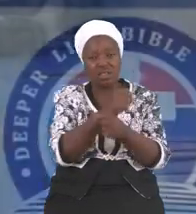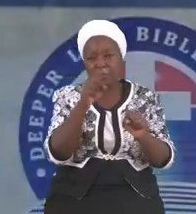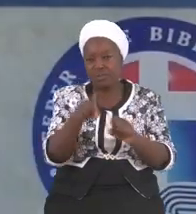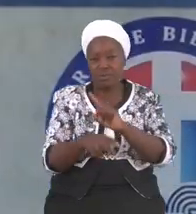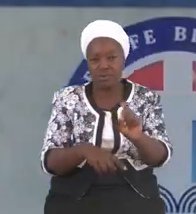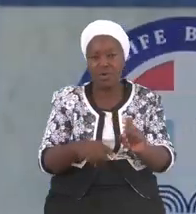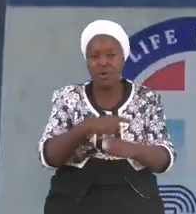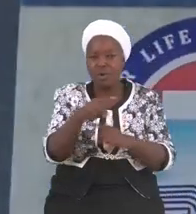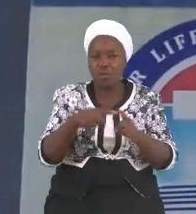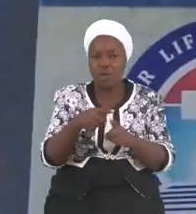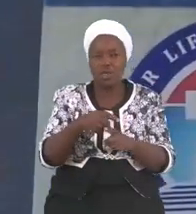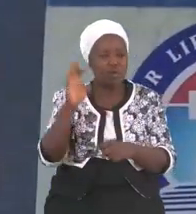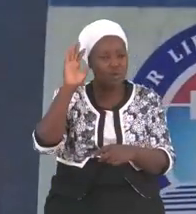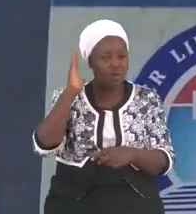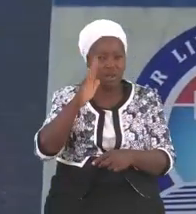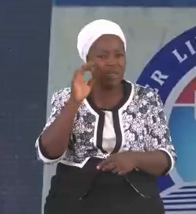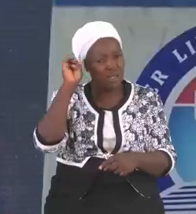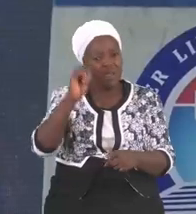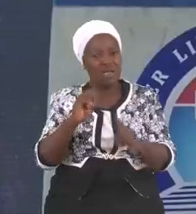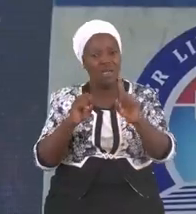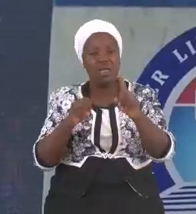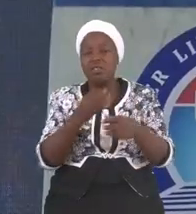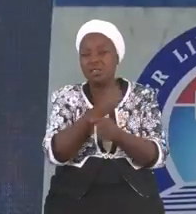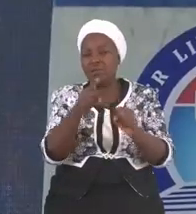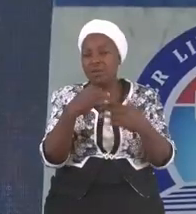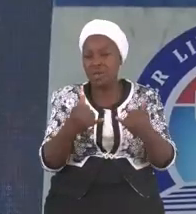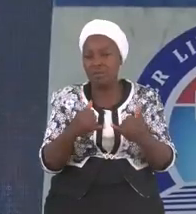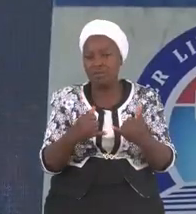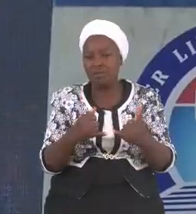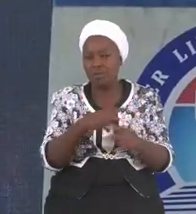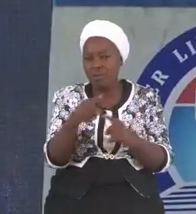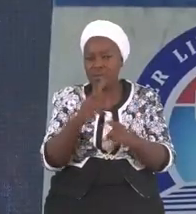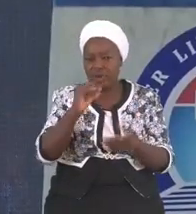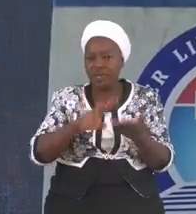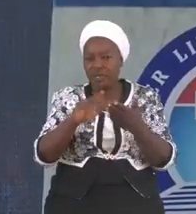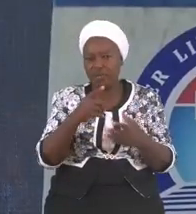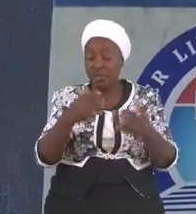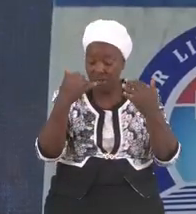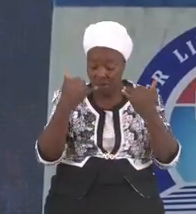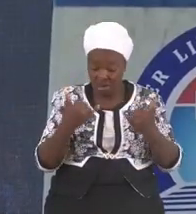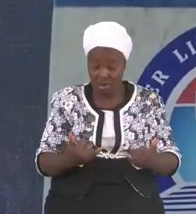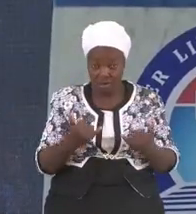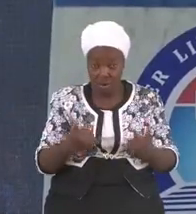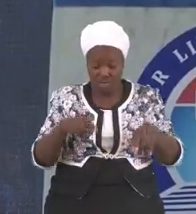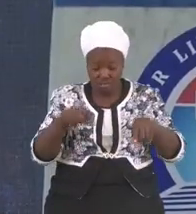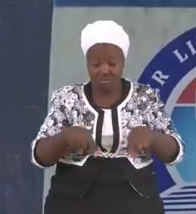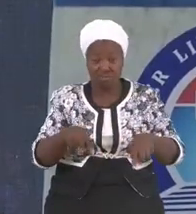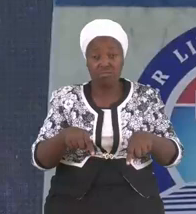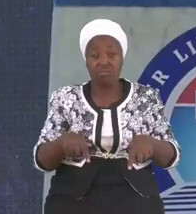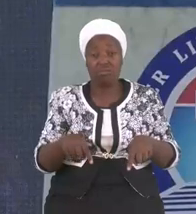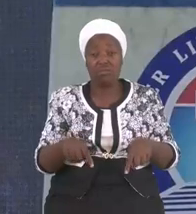you? When will He forgive you? Now. Rise up with your hands raised. Anywhere you